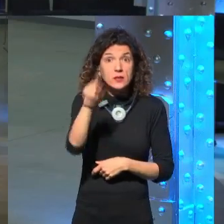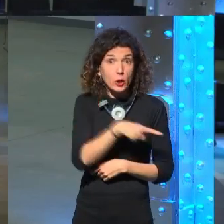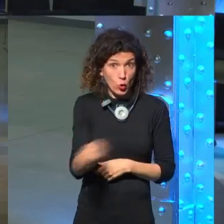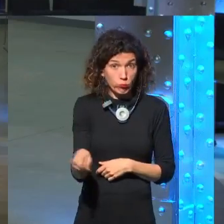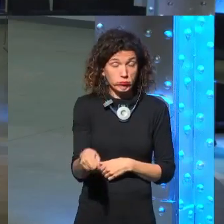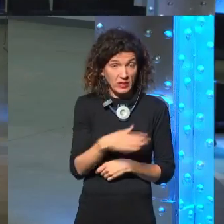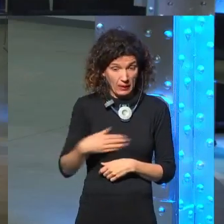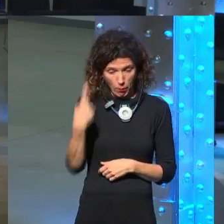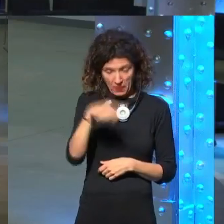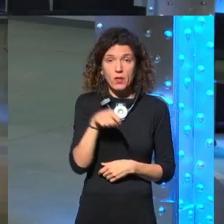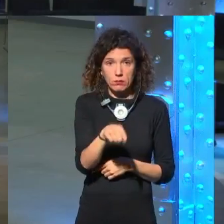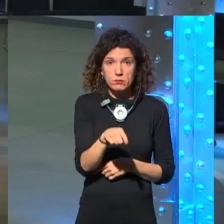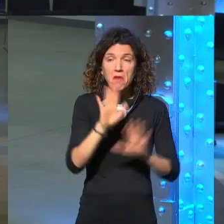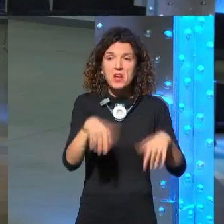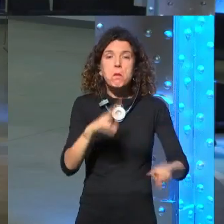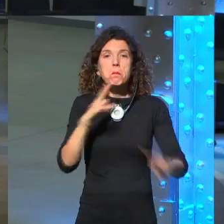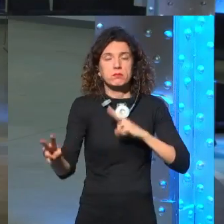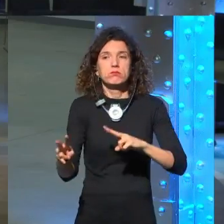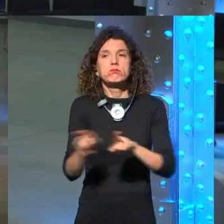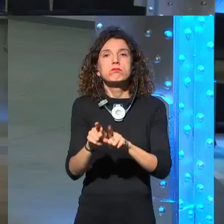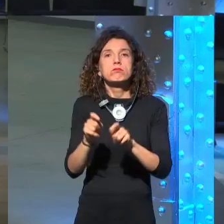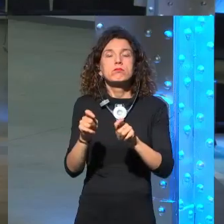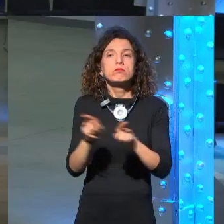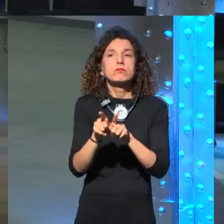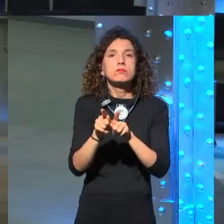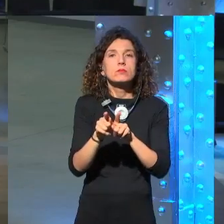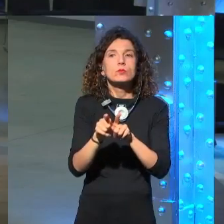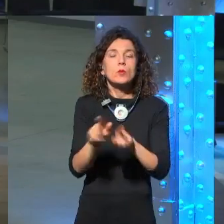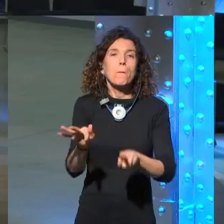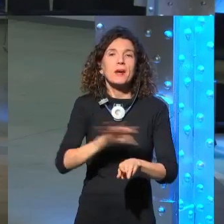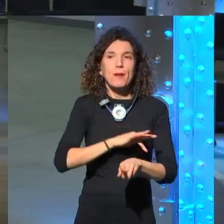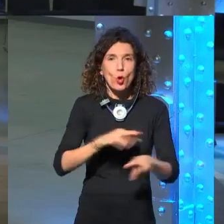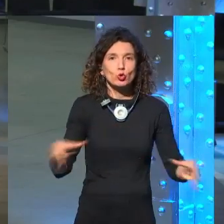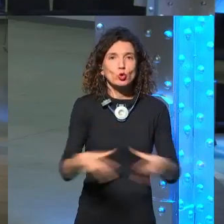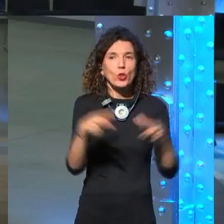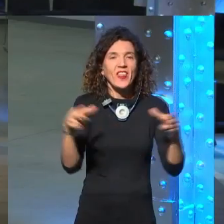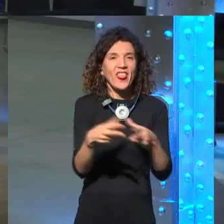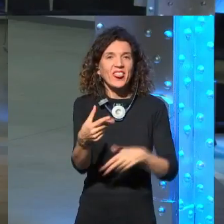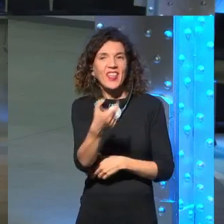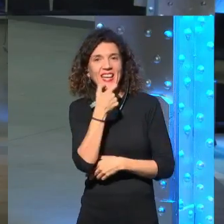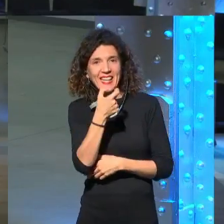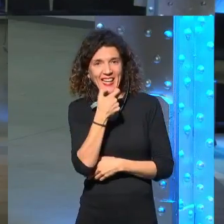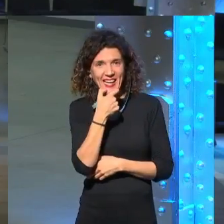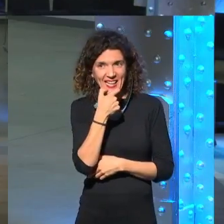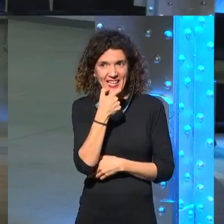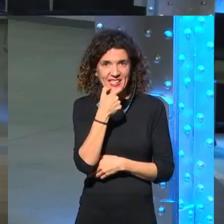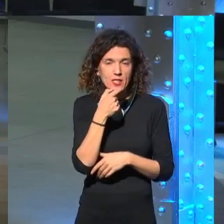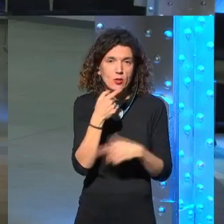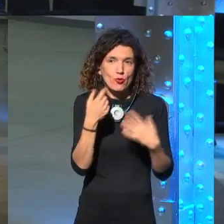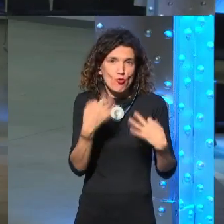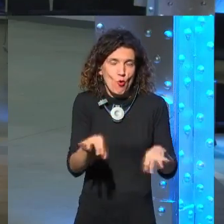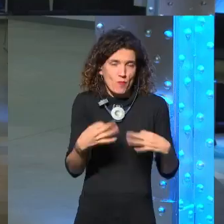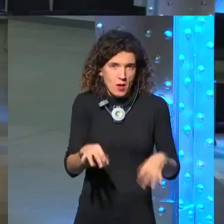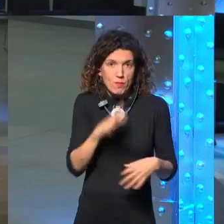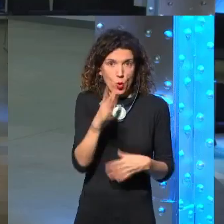Plain English Speaking Society for this response, which I think is very unfair, because I think this is a beautiful description